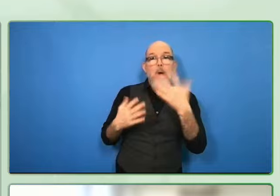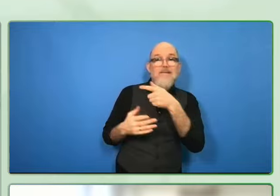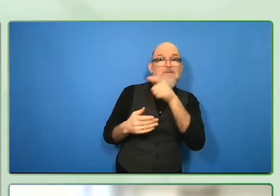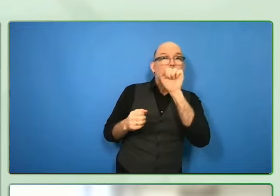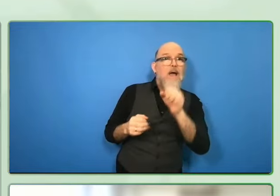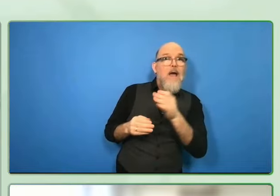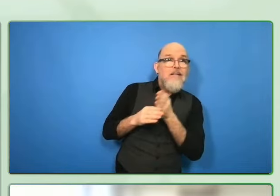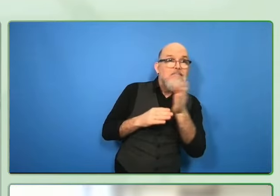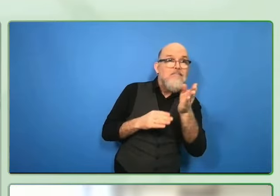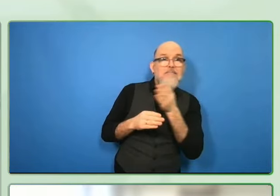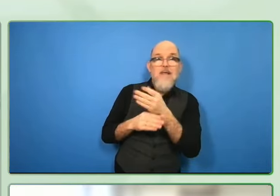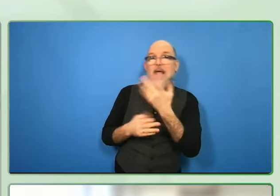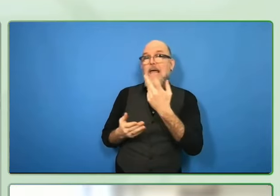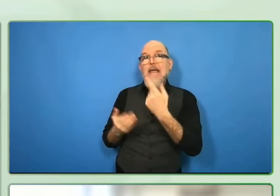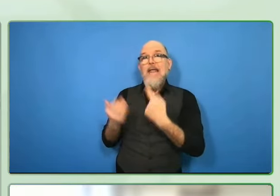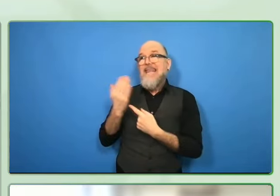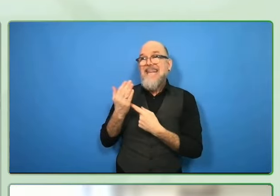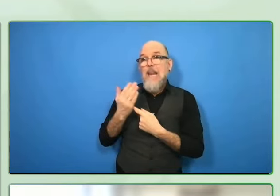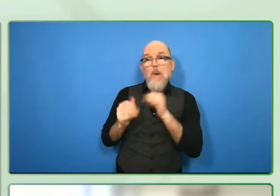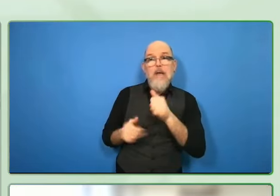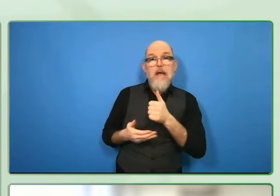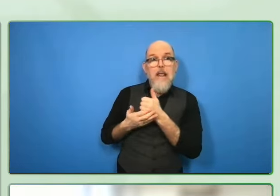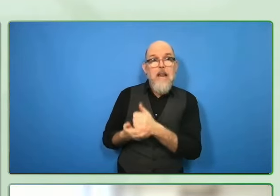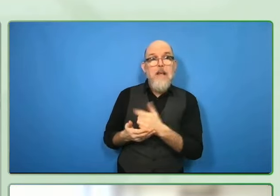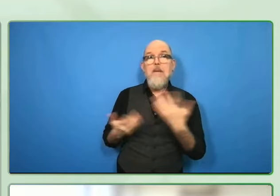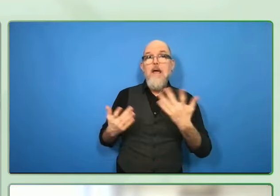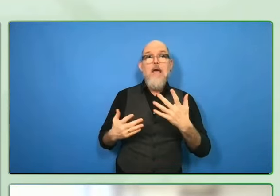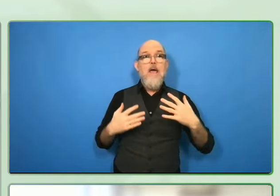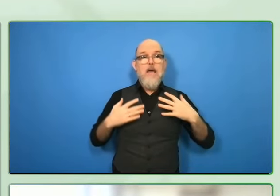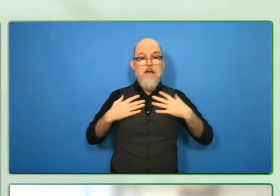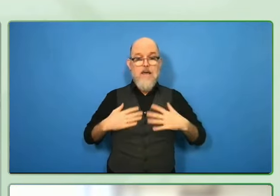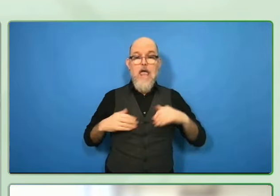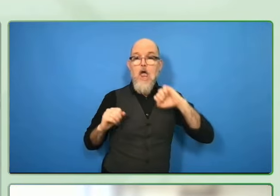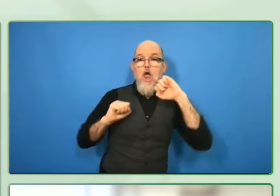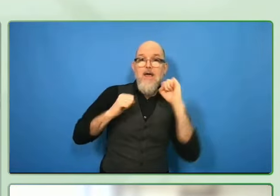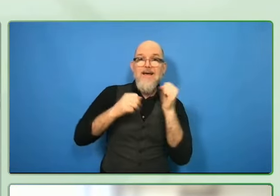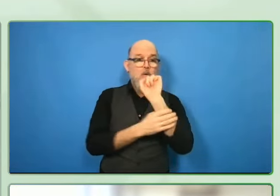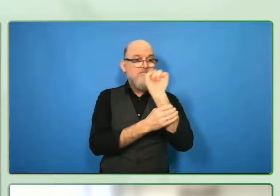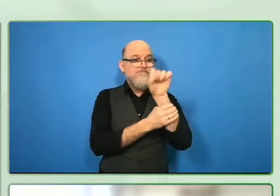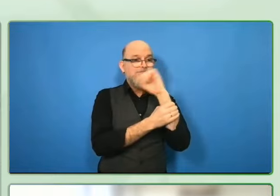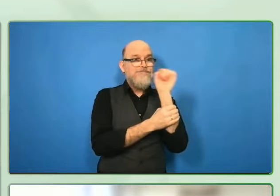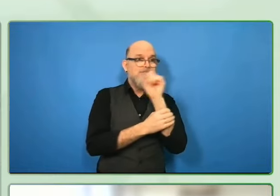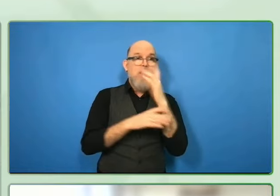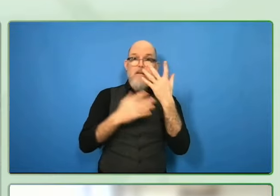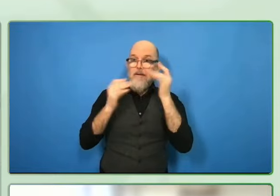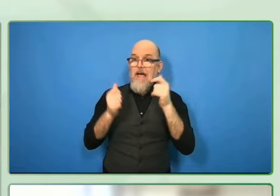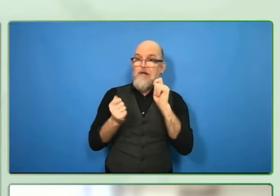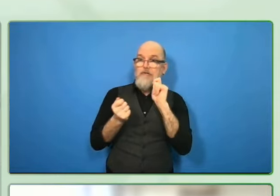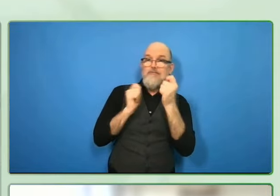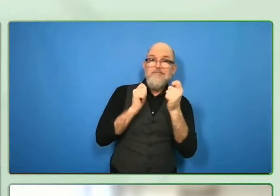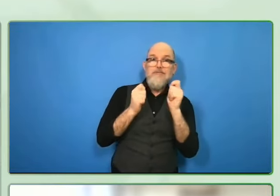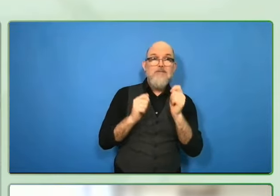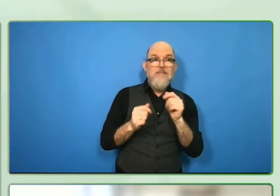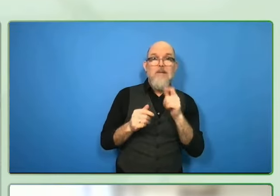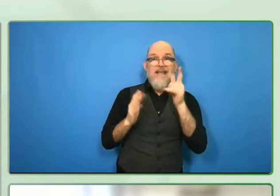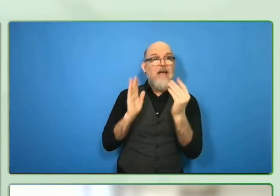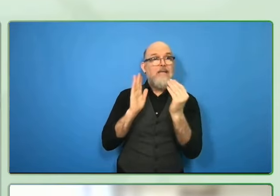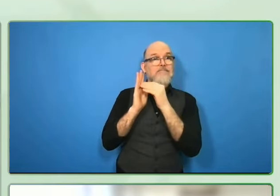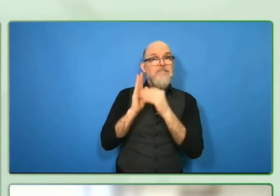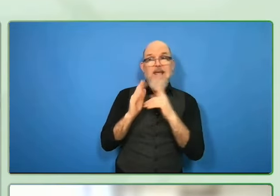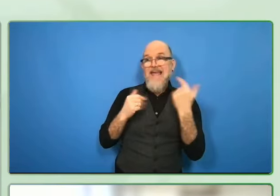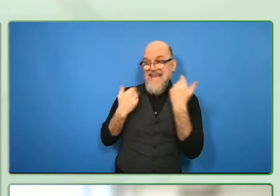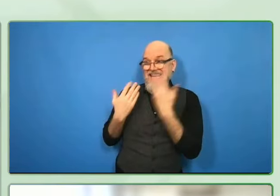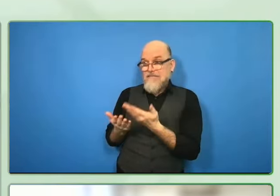even ergonomics equipment that enables the individual to be far more productive. And of course, well-being is quite important because it